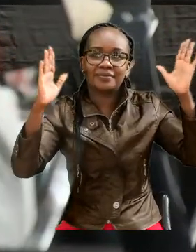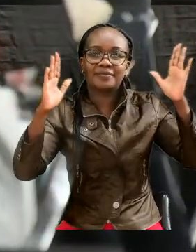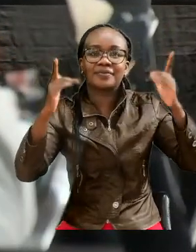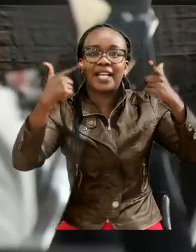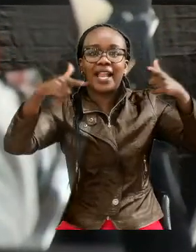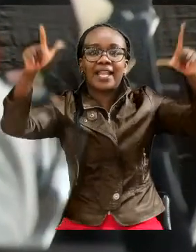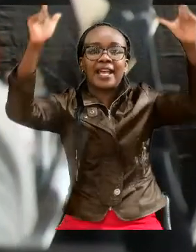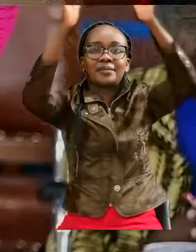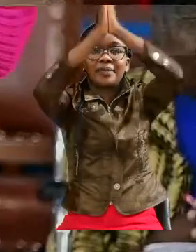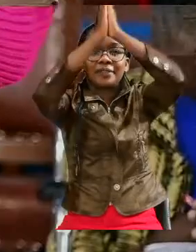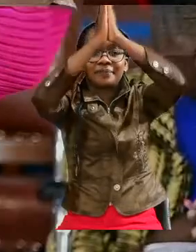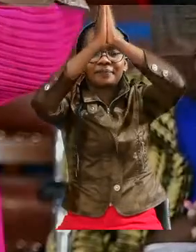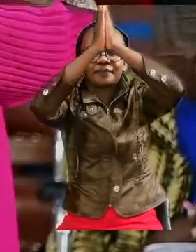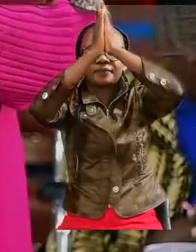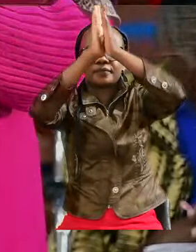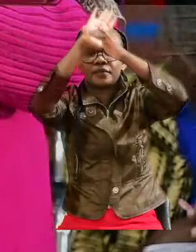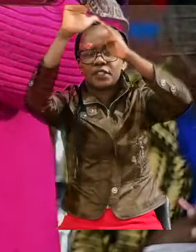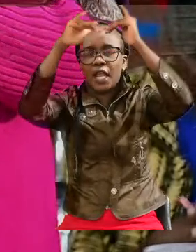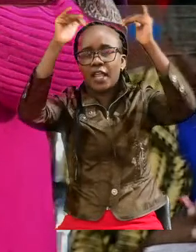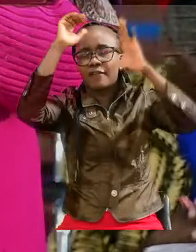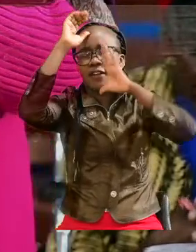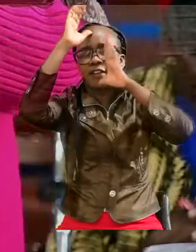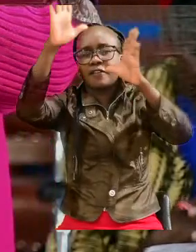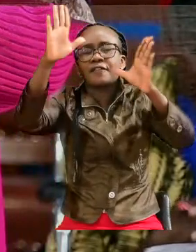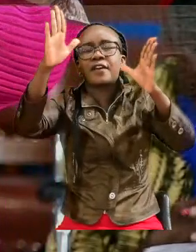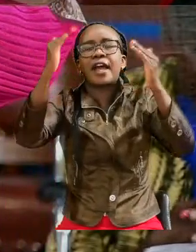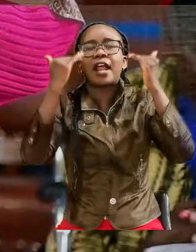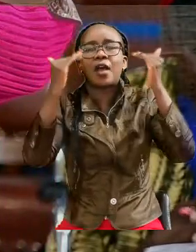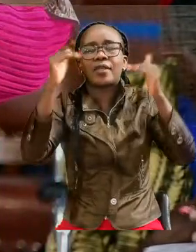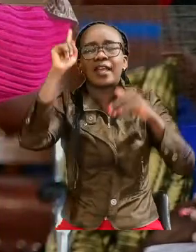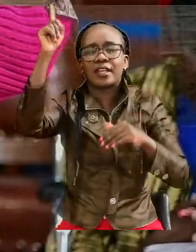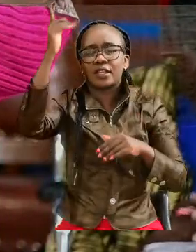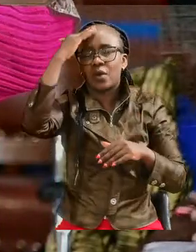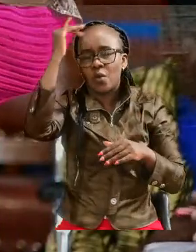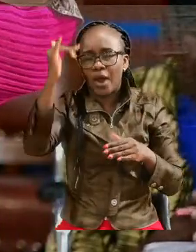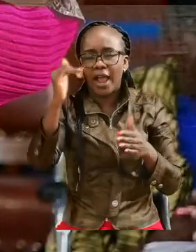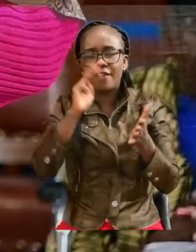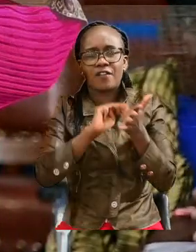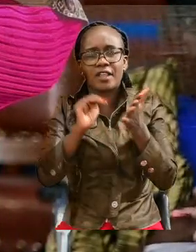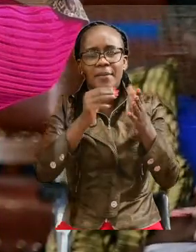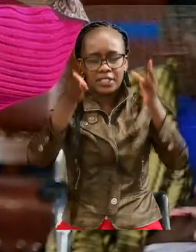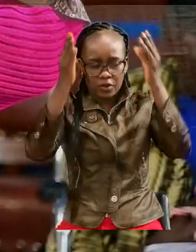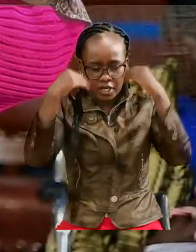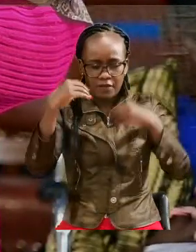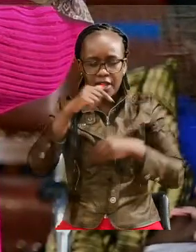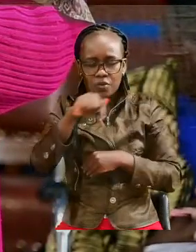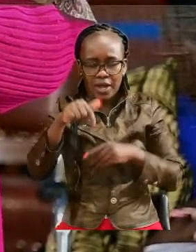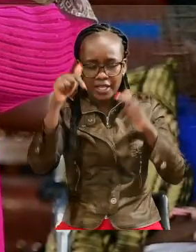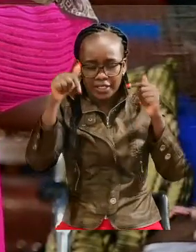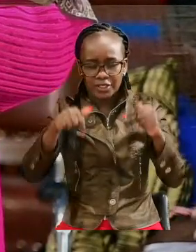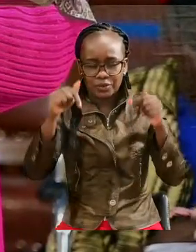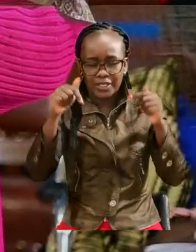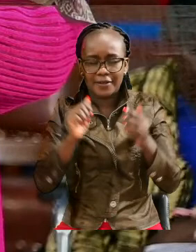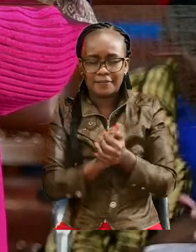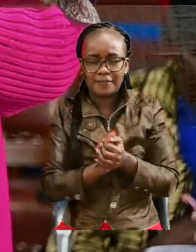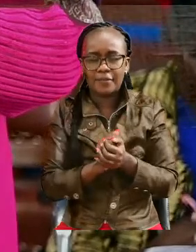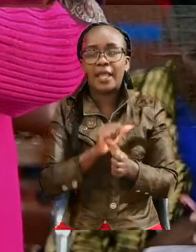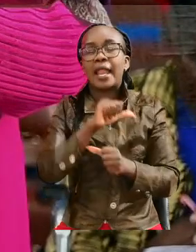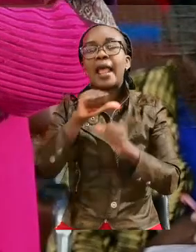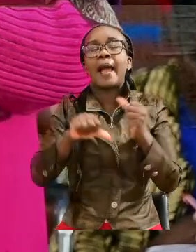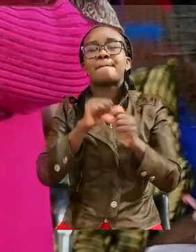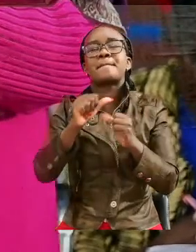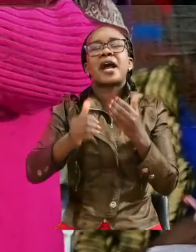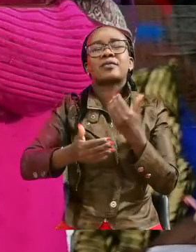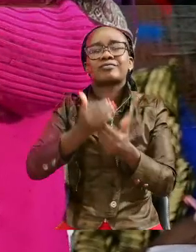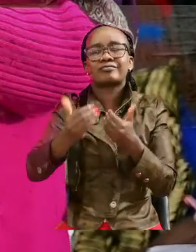Let us pray. Dear Heavenly Father, we thank you for this message that you have given us this day about maintaining